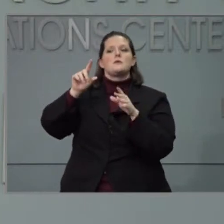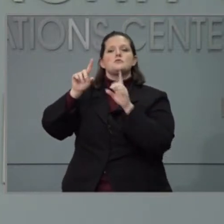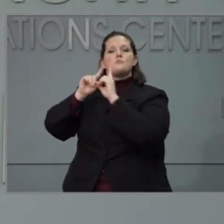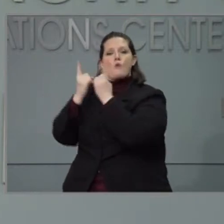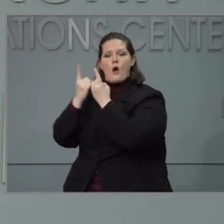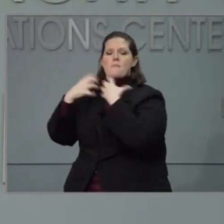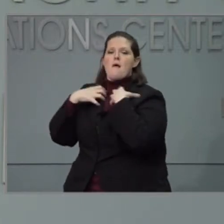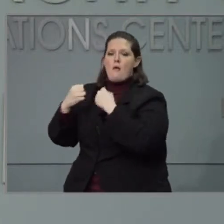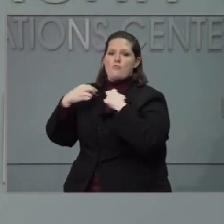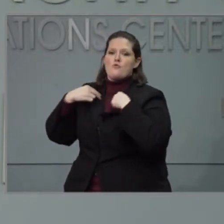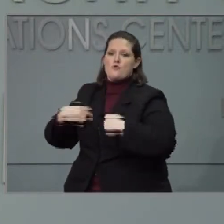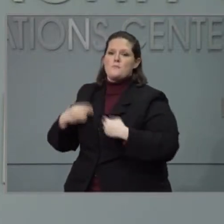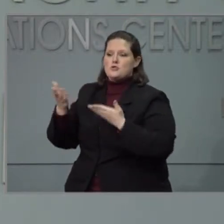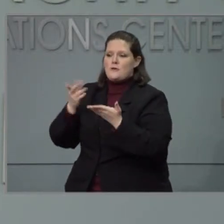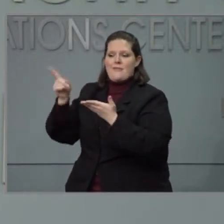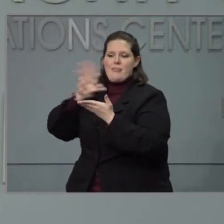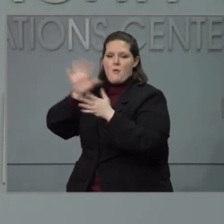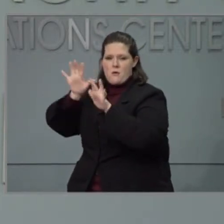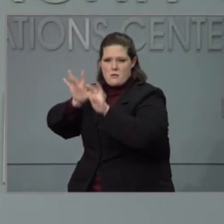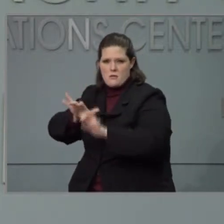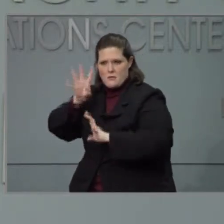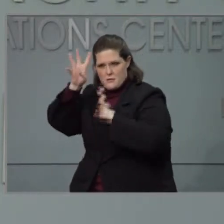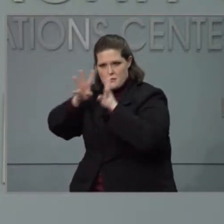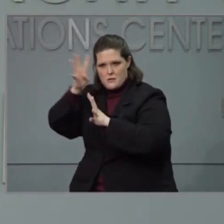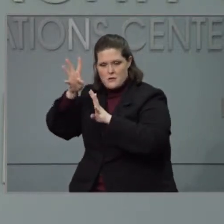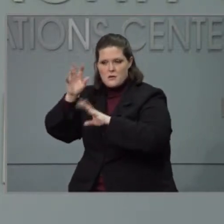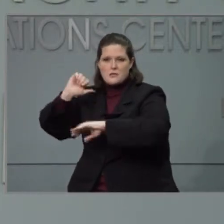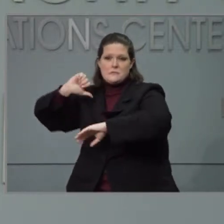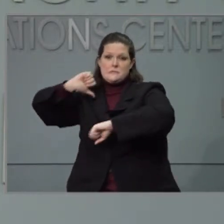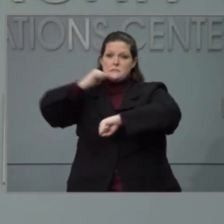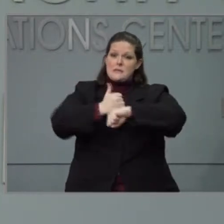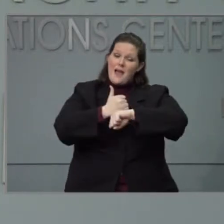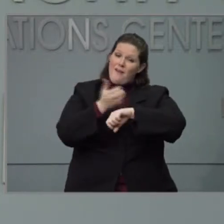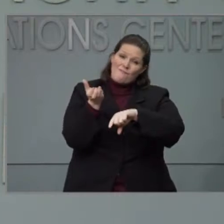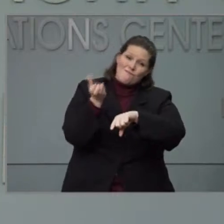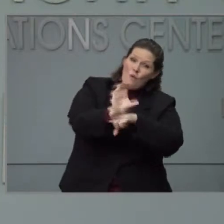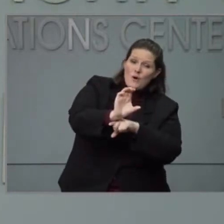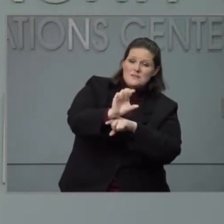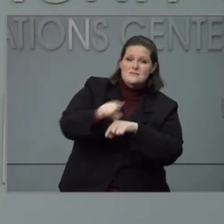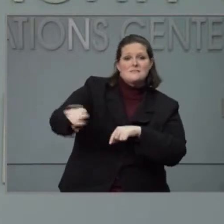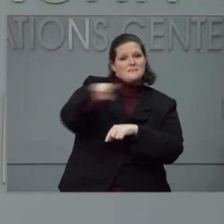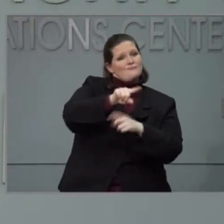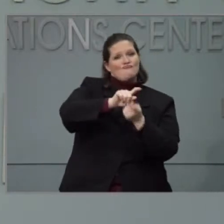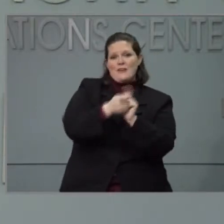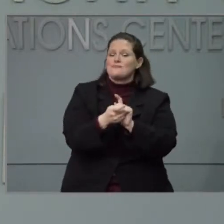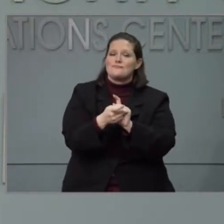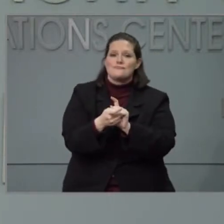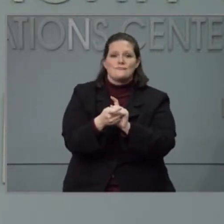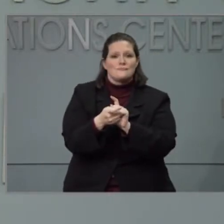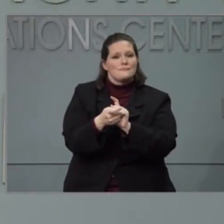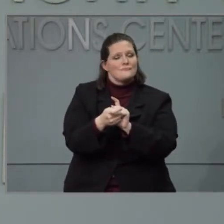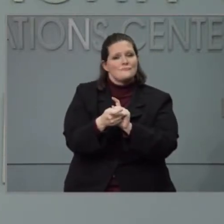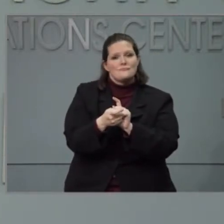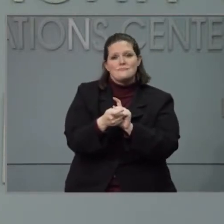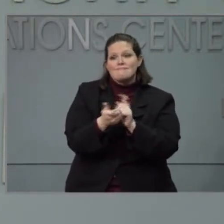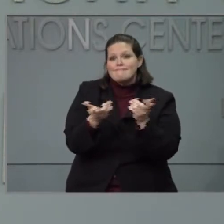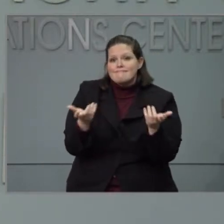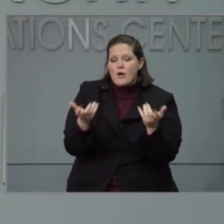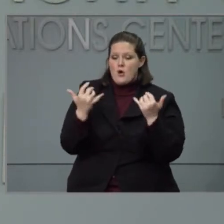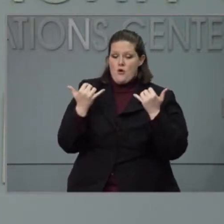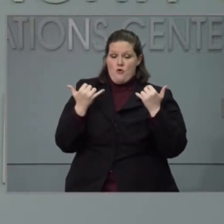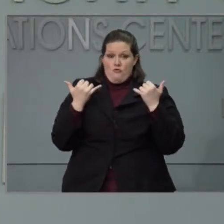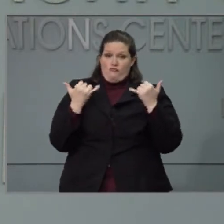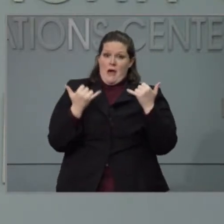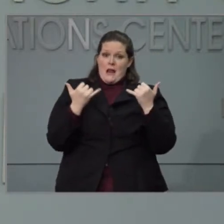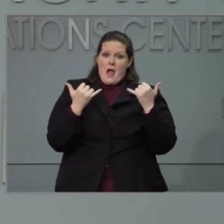do in order to force more changes in these areas. I think, however, this is a